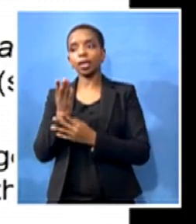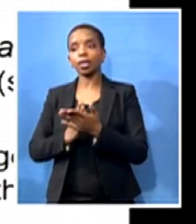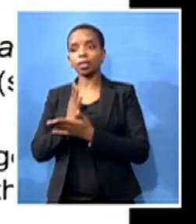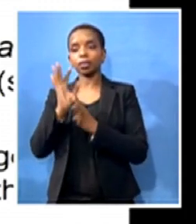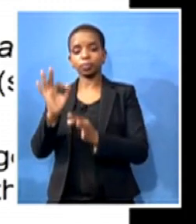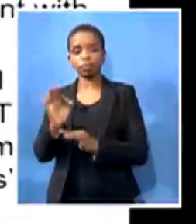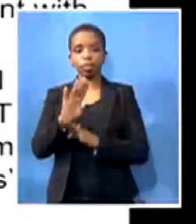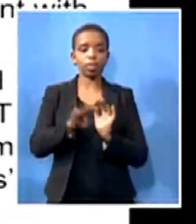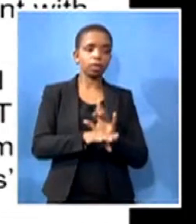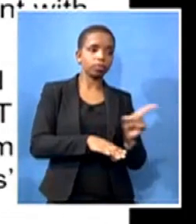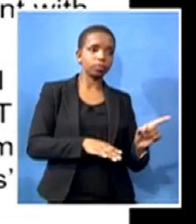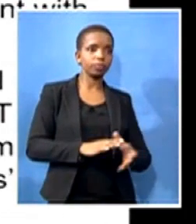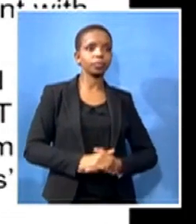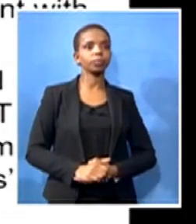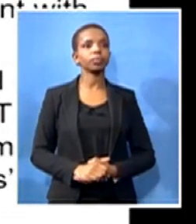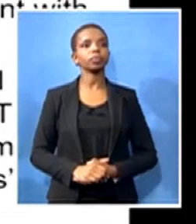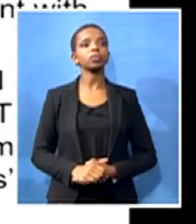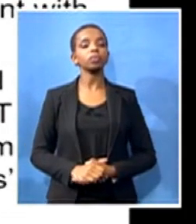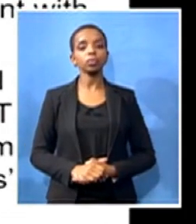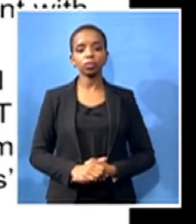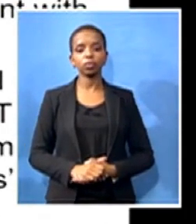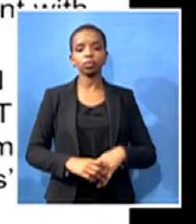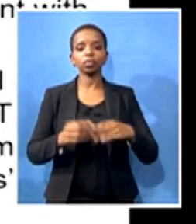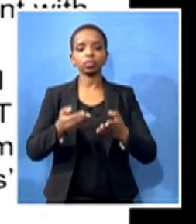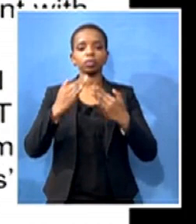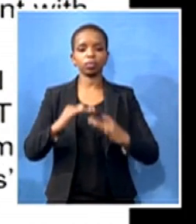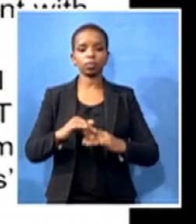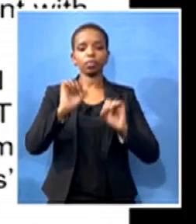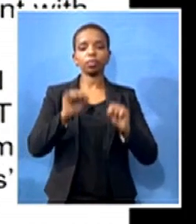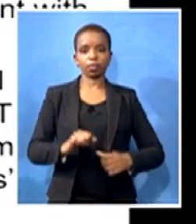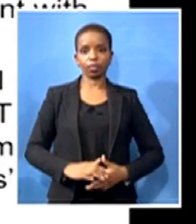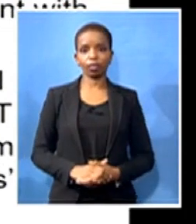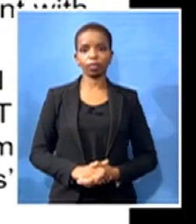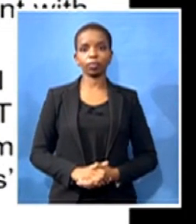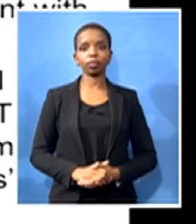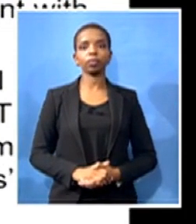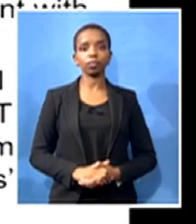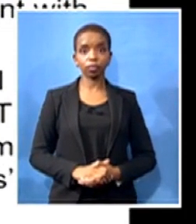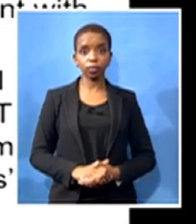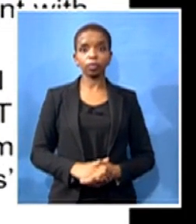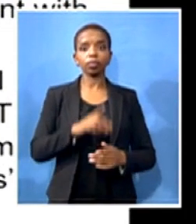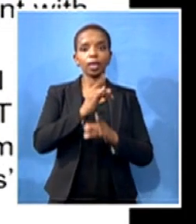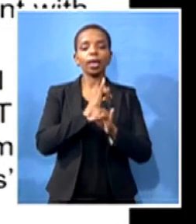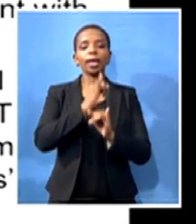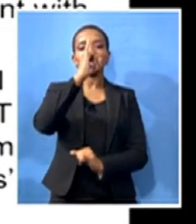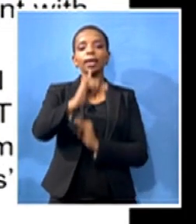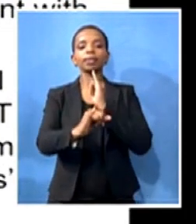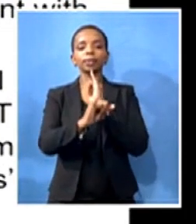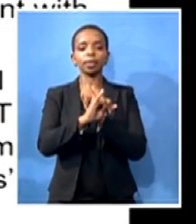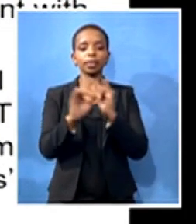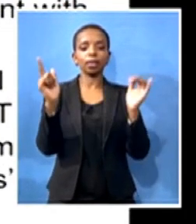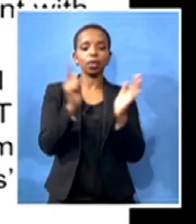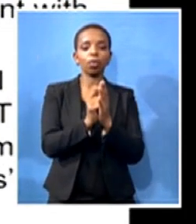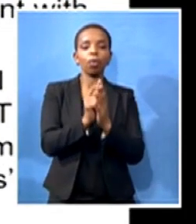Okay, next slide. Yeah, we have international law that allows us to limit rights, in